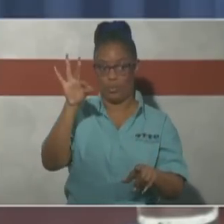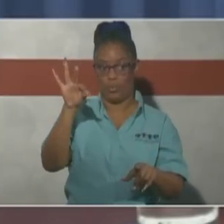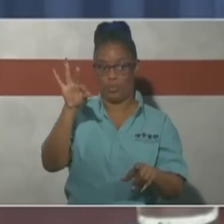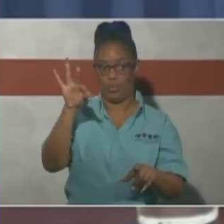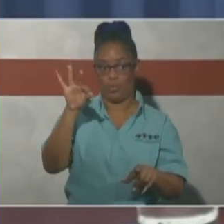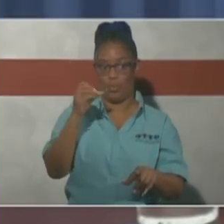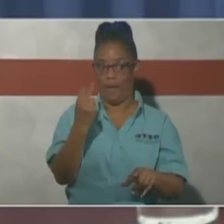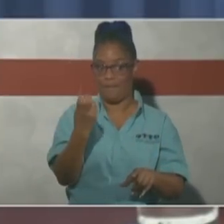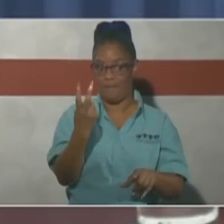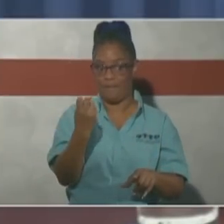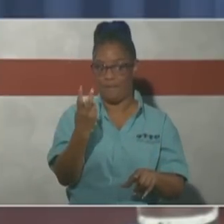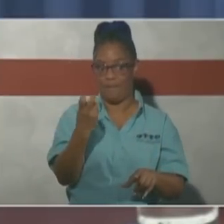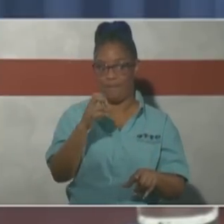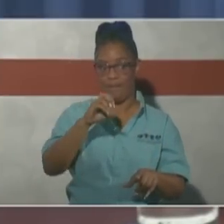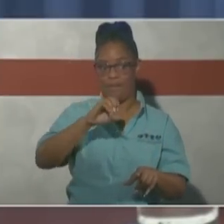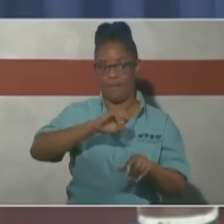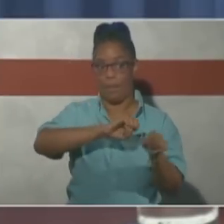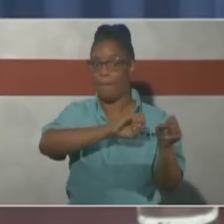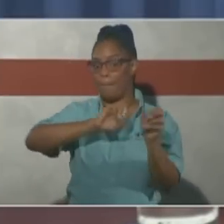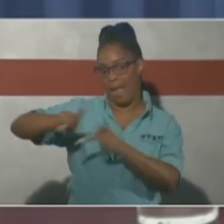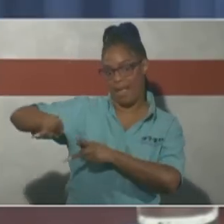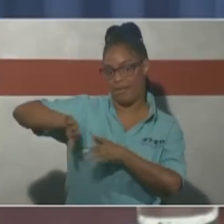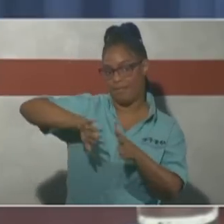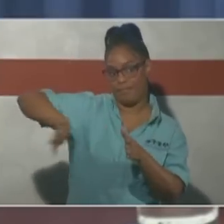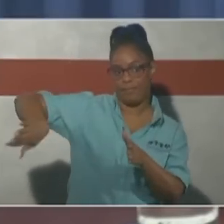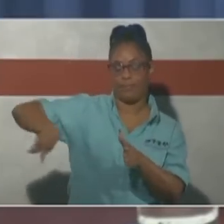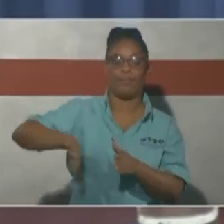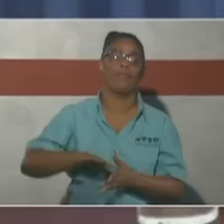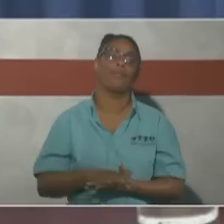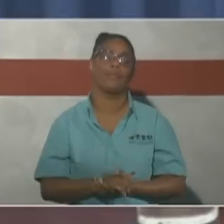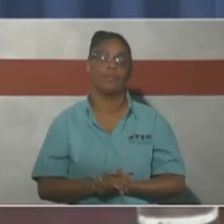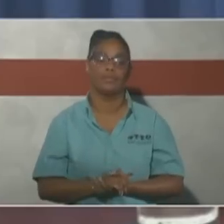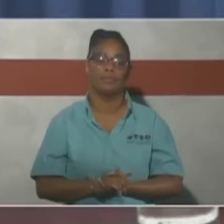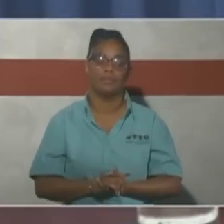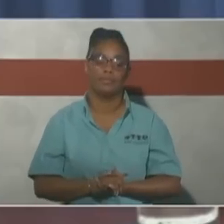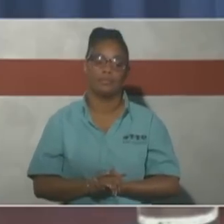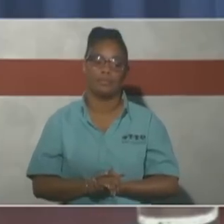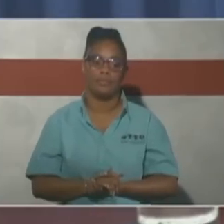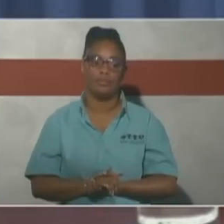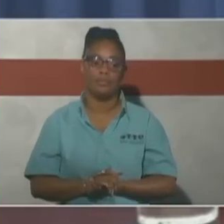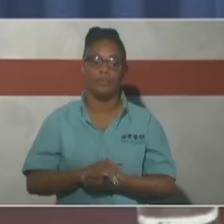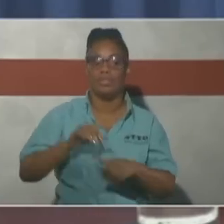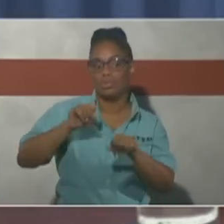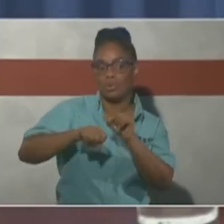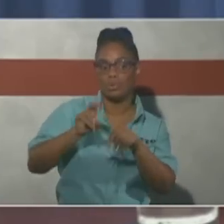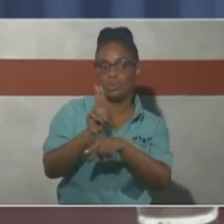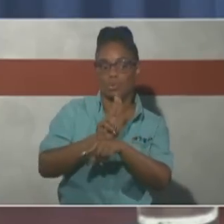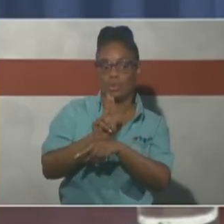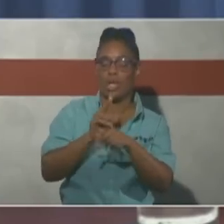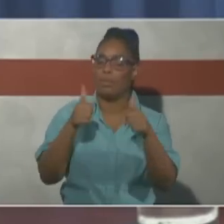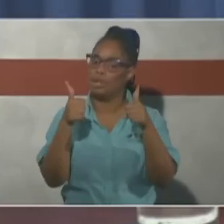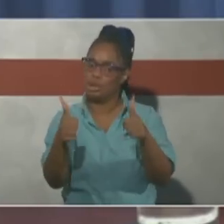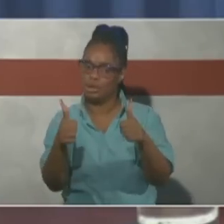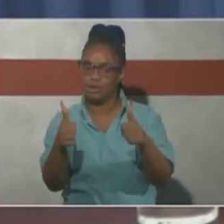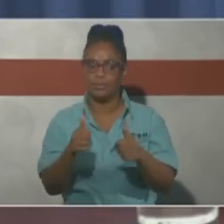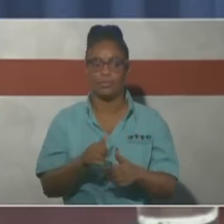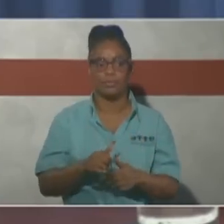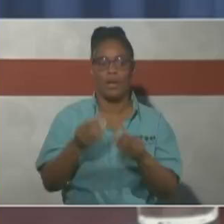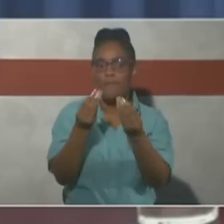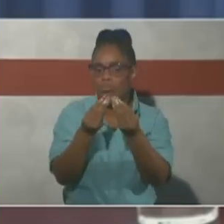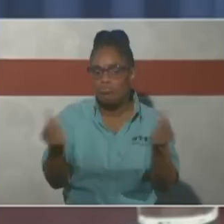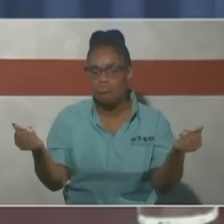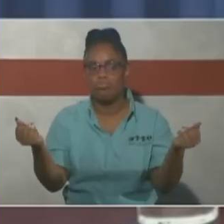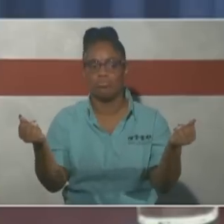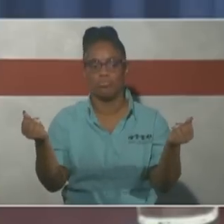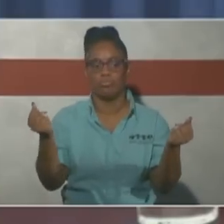so 961 samples in a population of 1.4 million, is significant. Of those